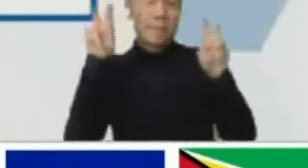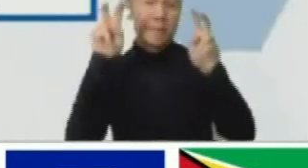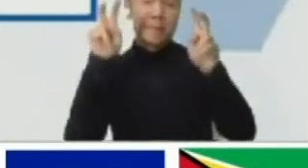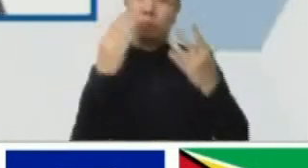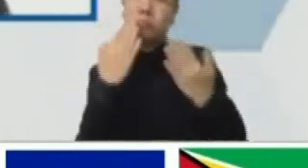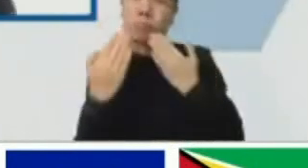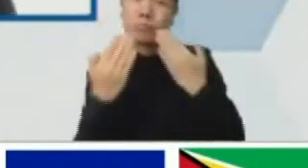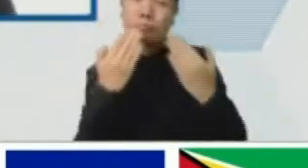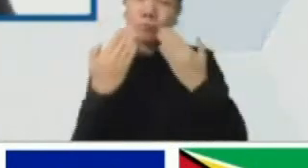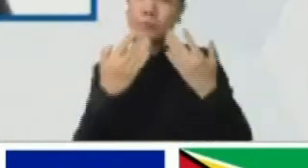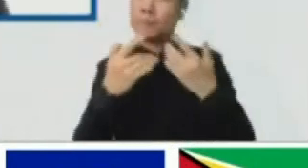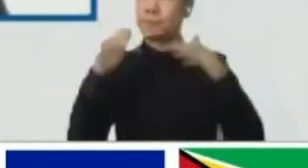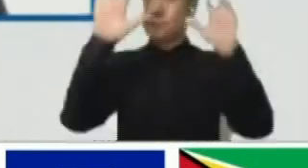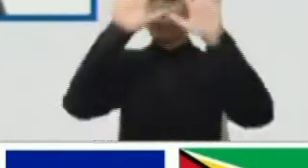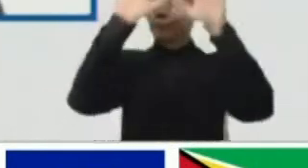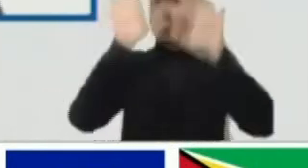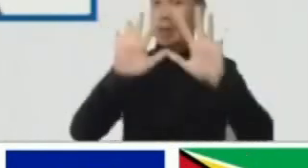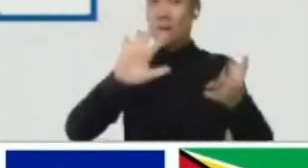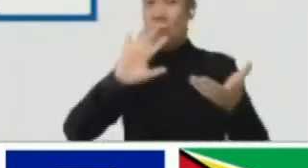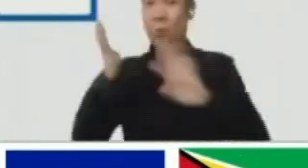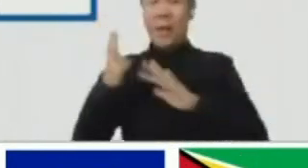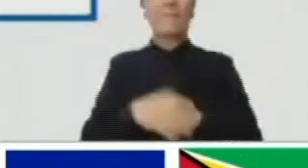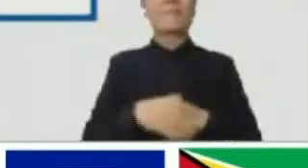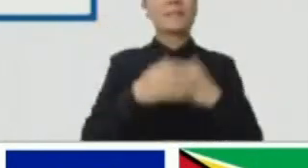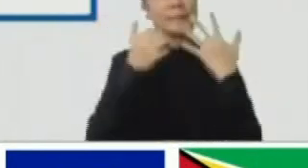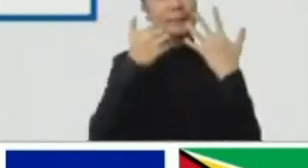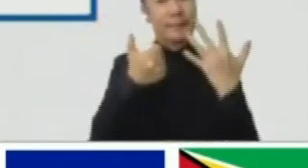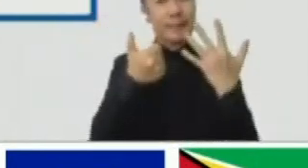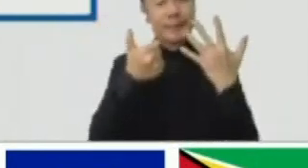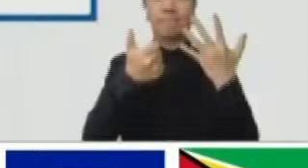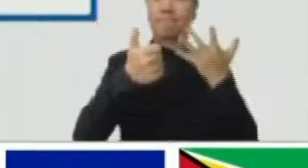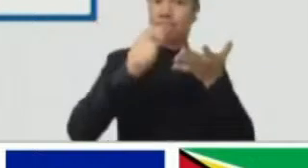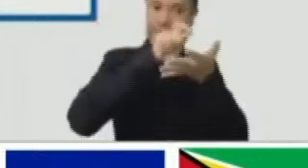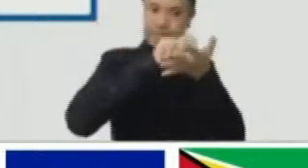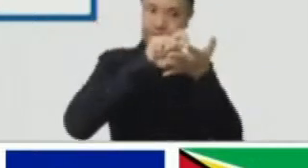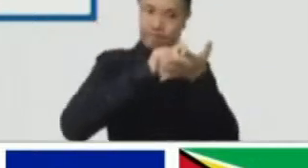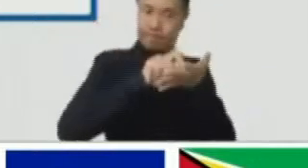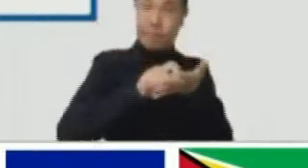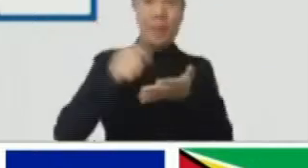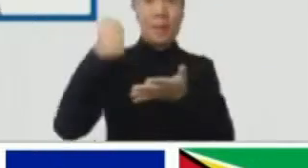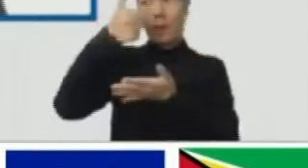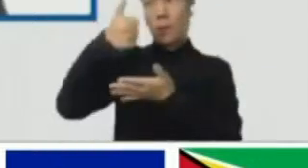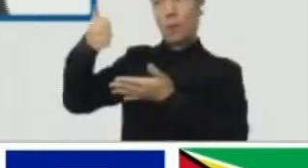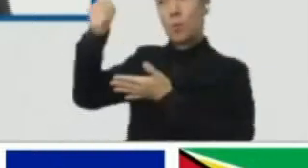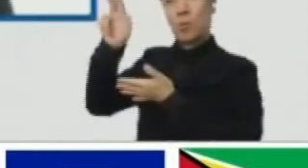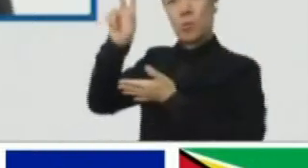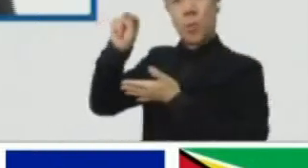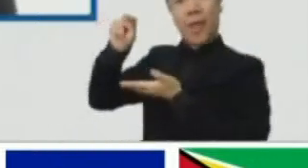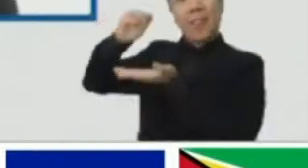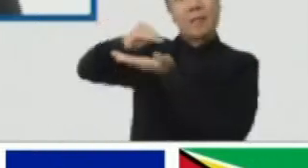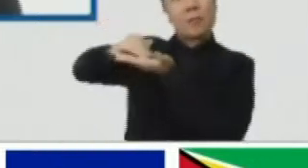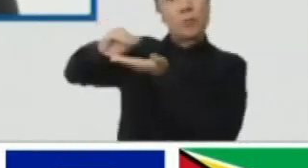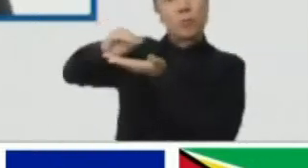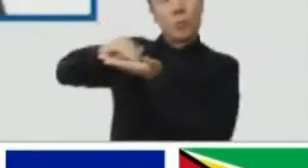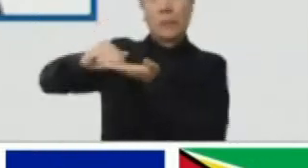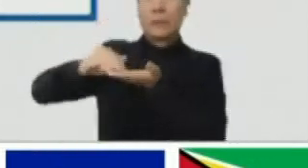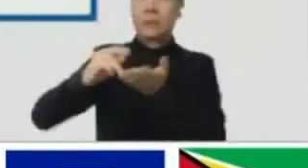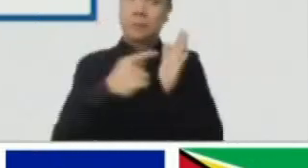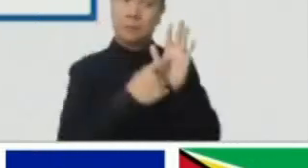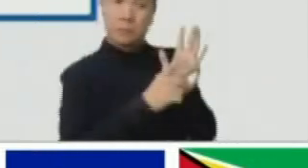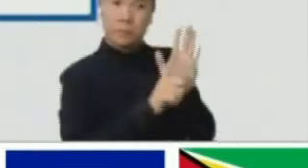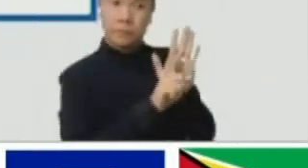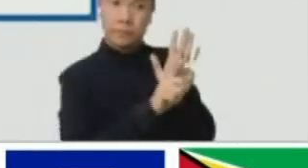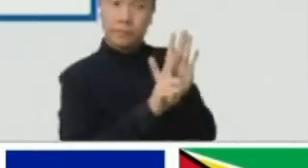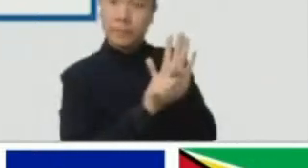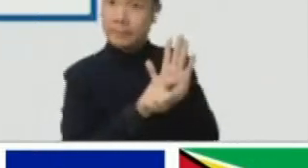issuing its 6th assessment report described by the Secretary General as a code red for humanity. The